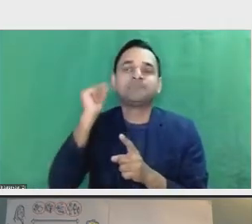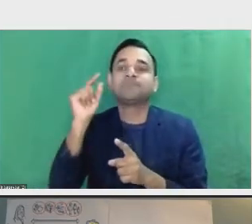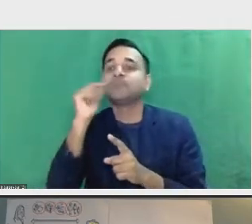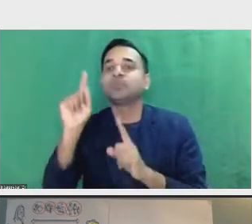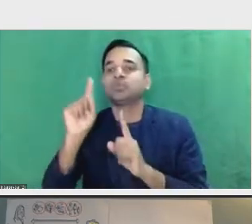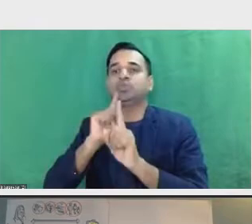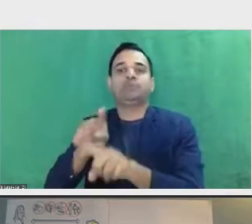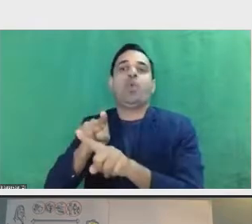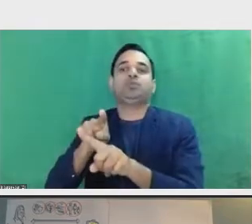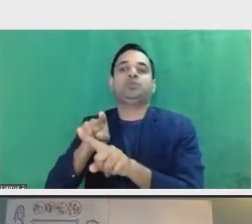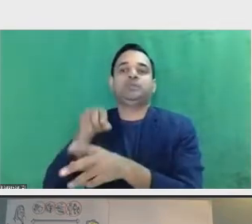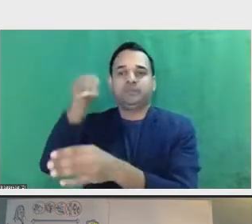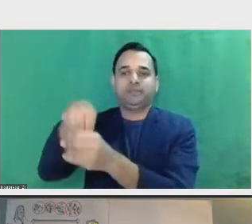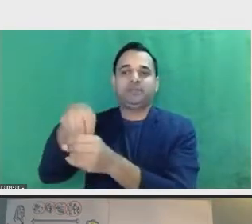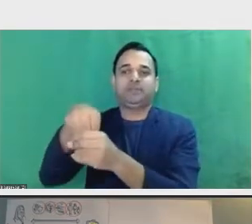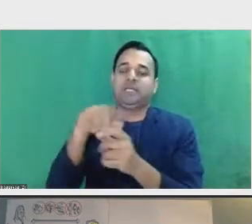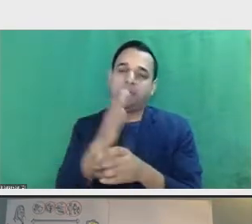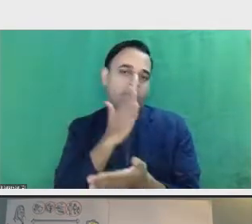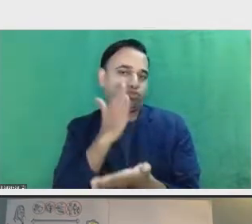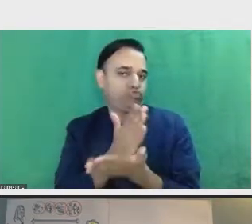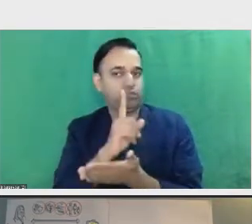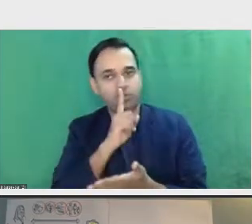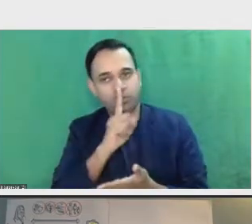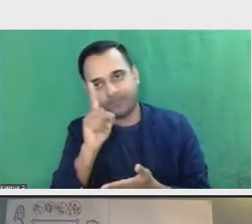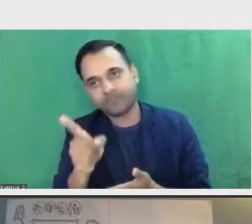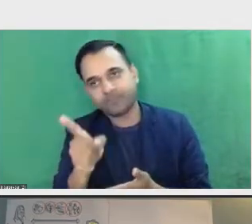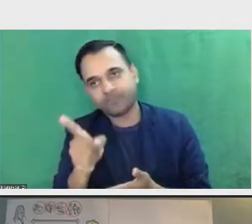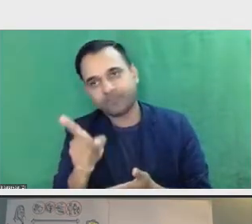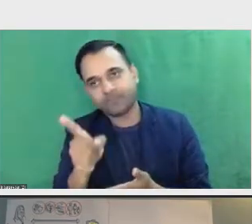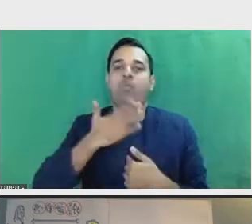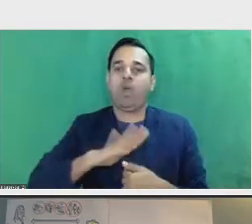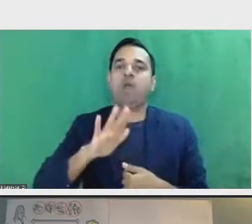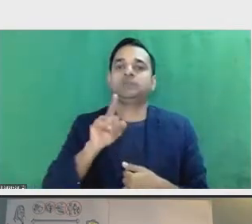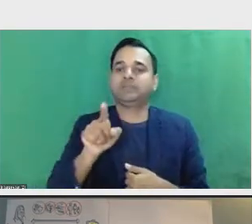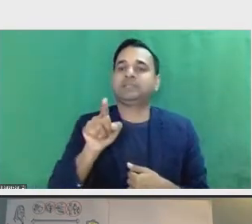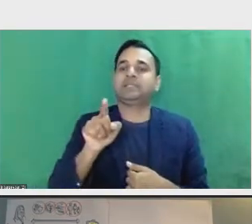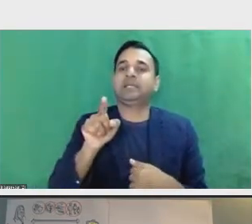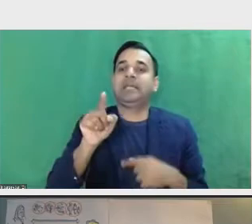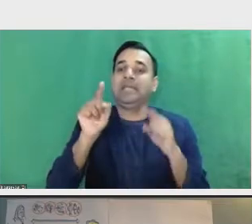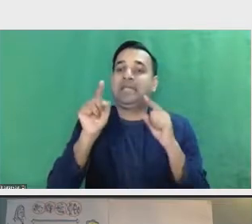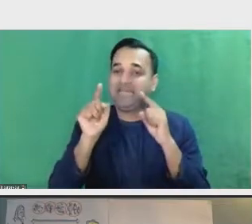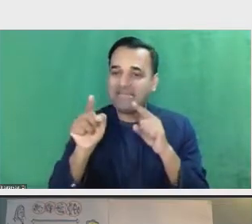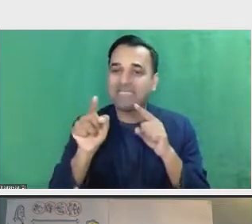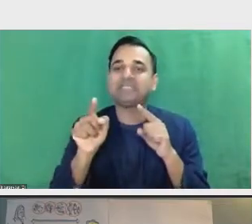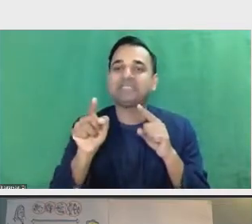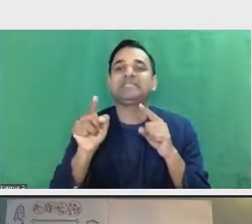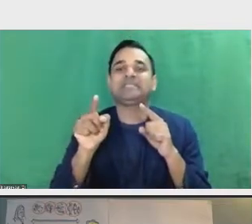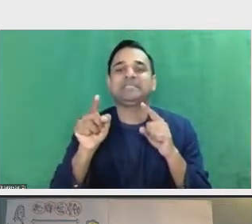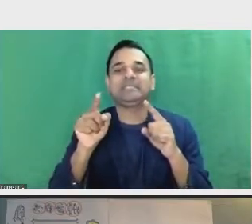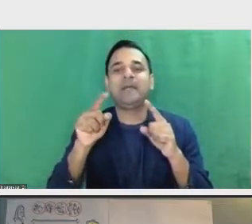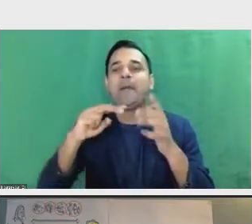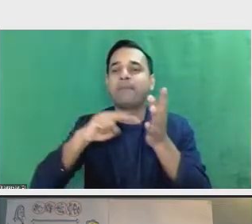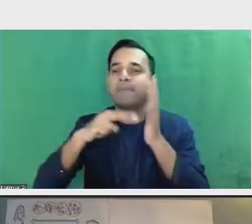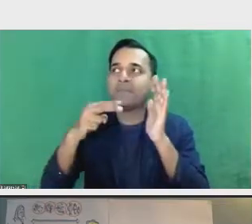An example of that is the NBSAP. In the biodiversity discussion, NBSAP is supposed to be a key reporting